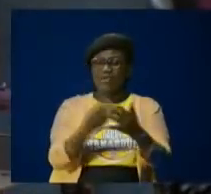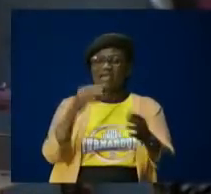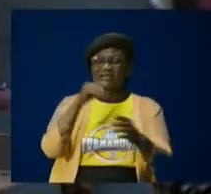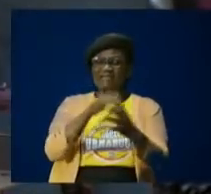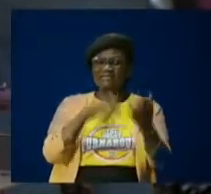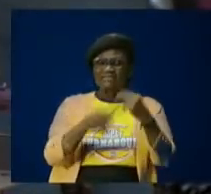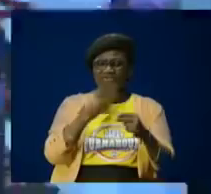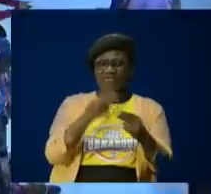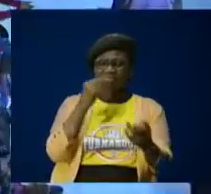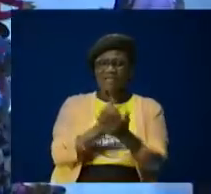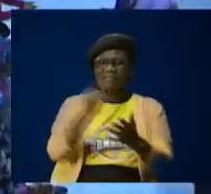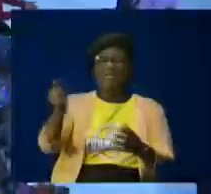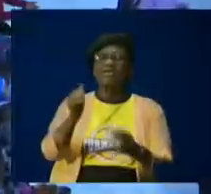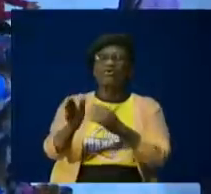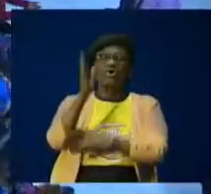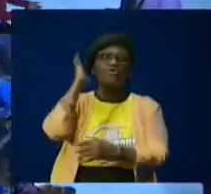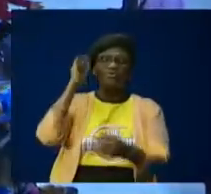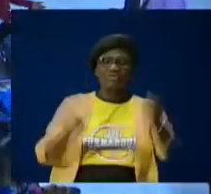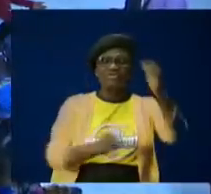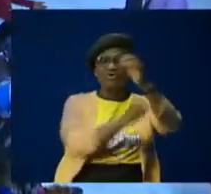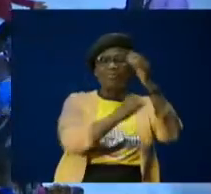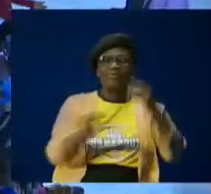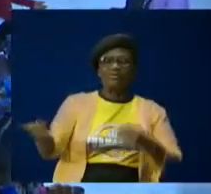God will support you.